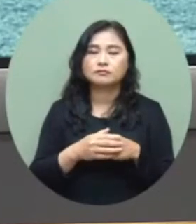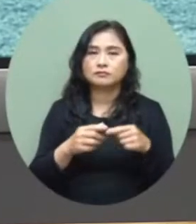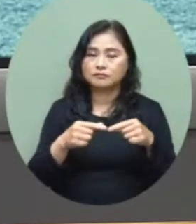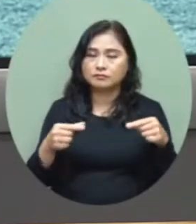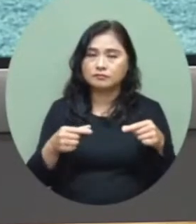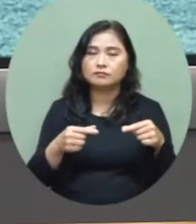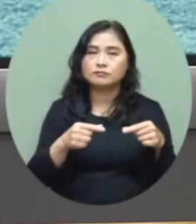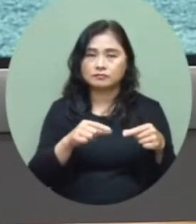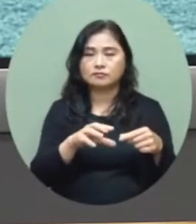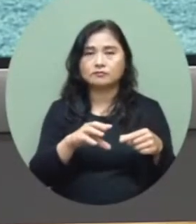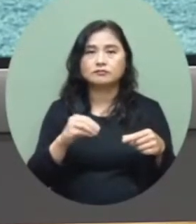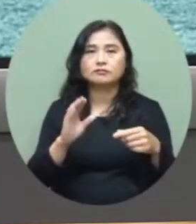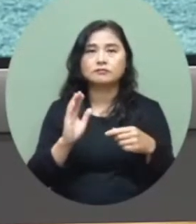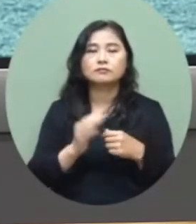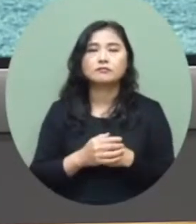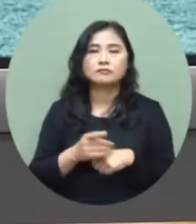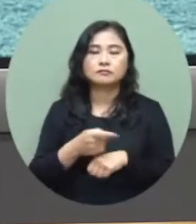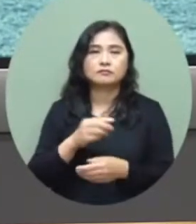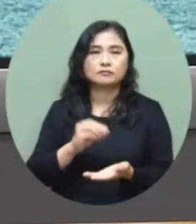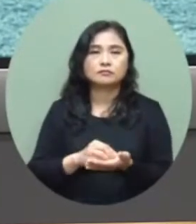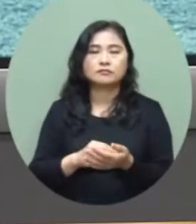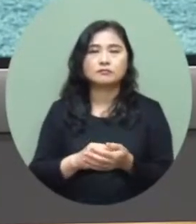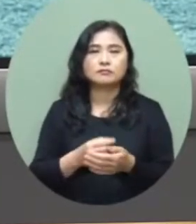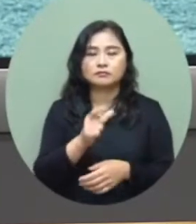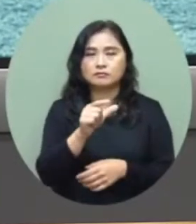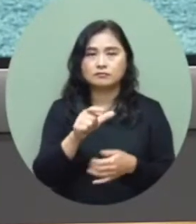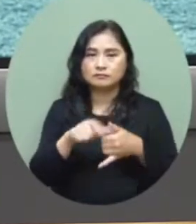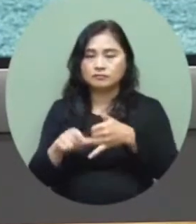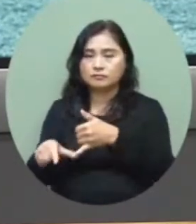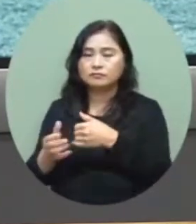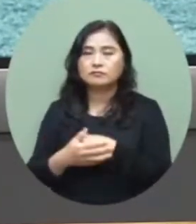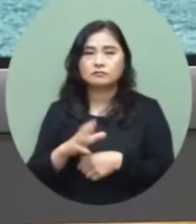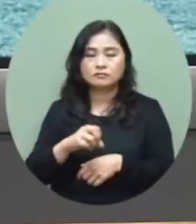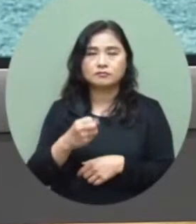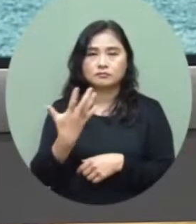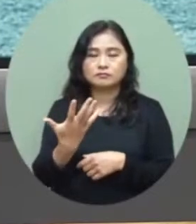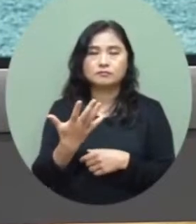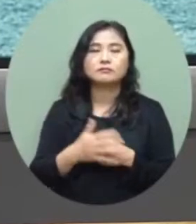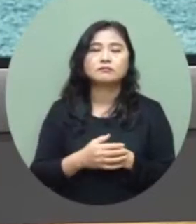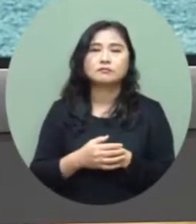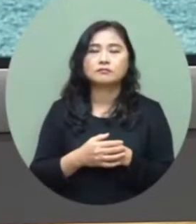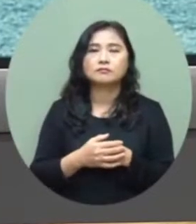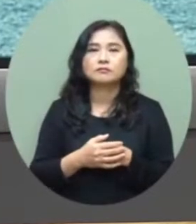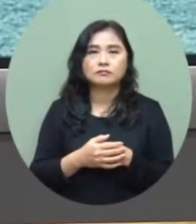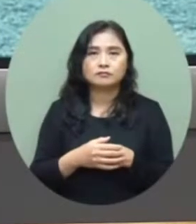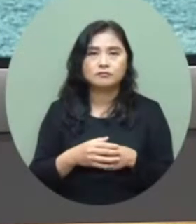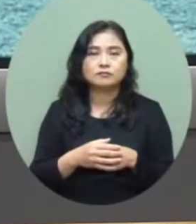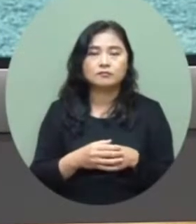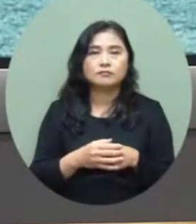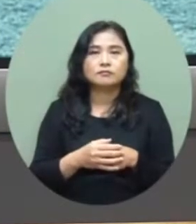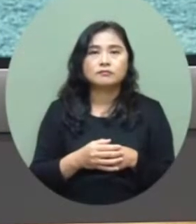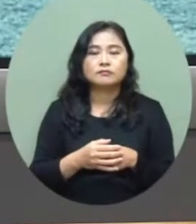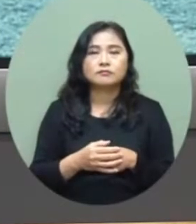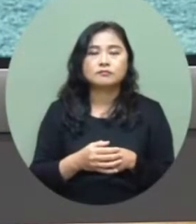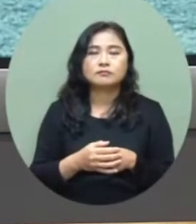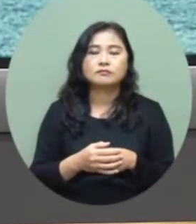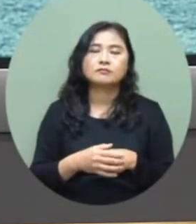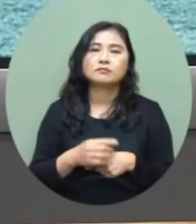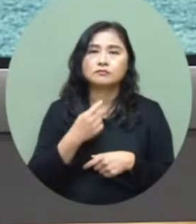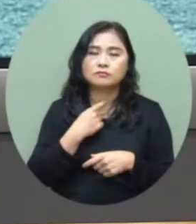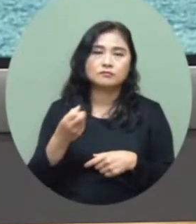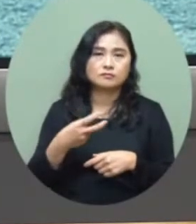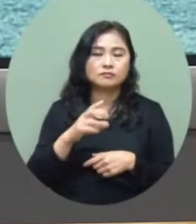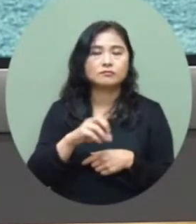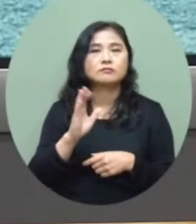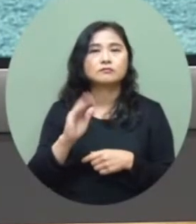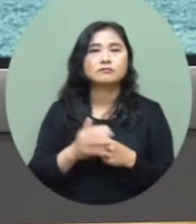elders, well, for the time being, everyone can get 5 such test kits. And if